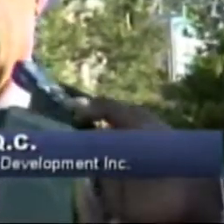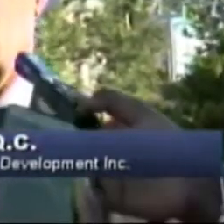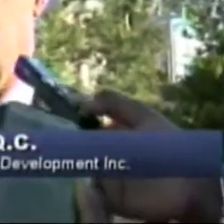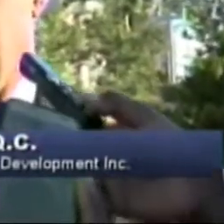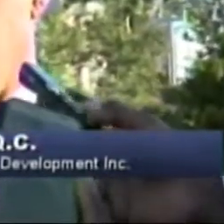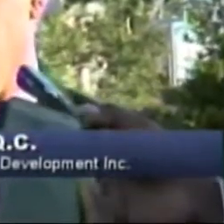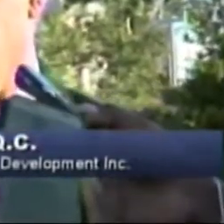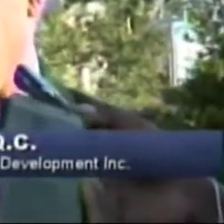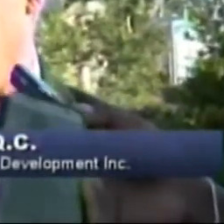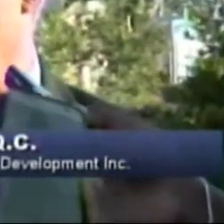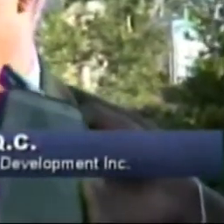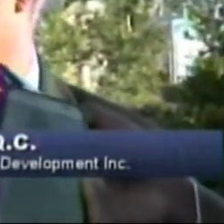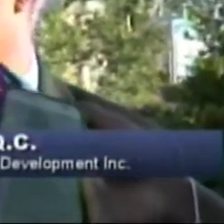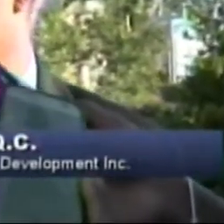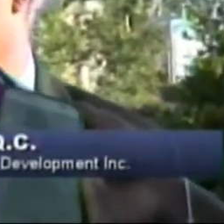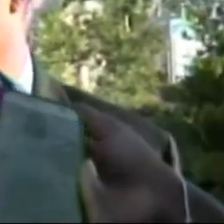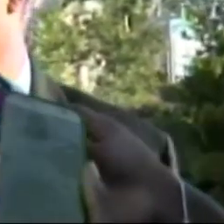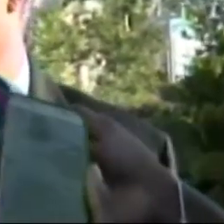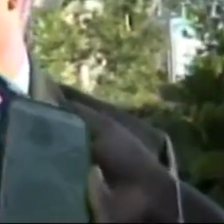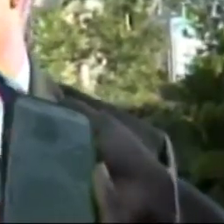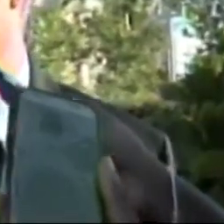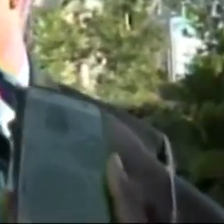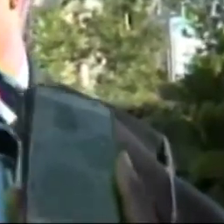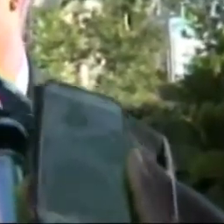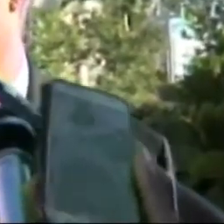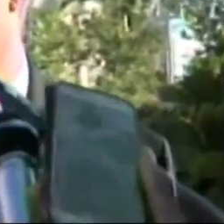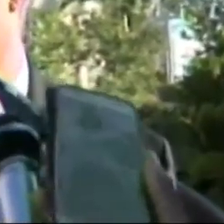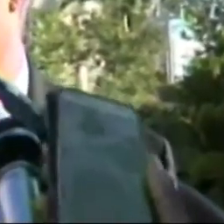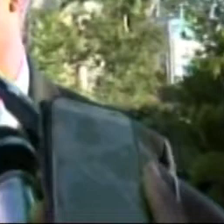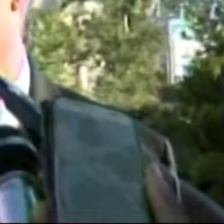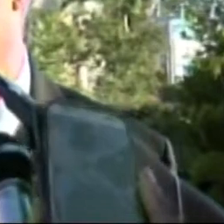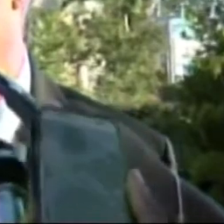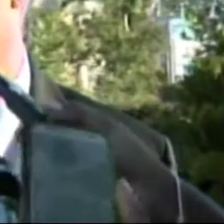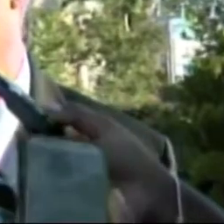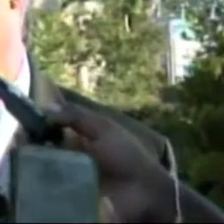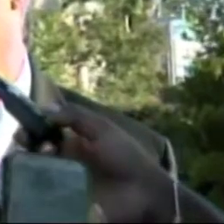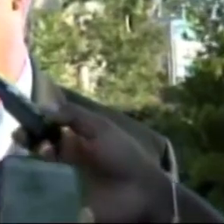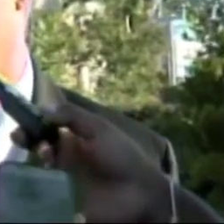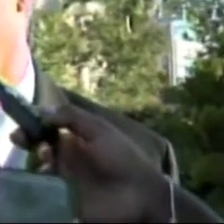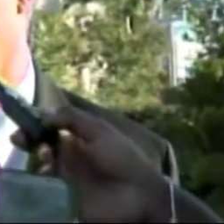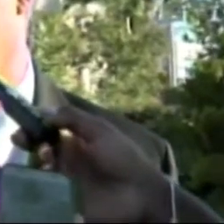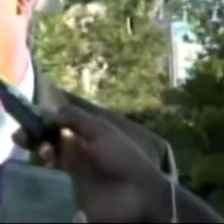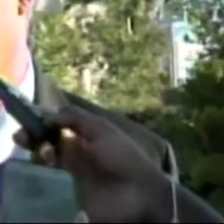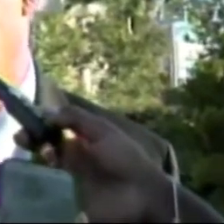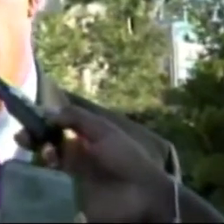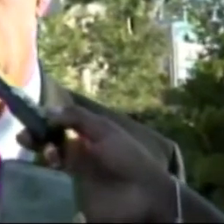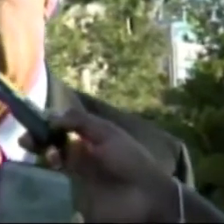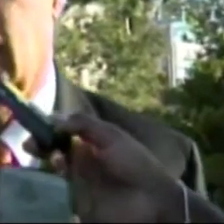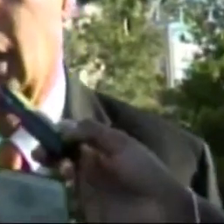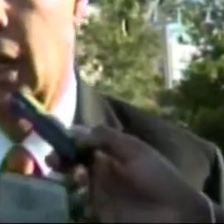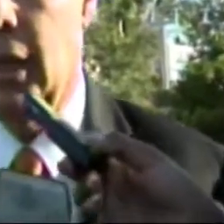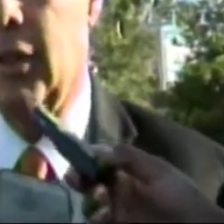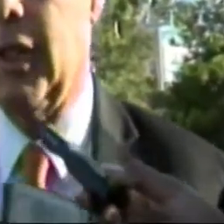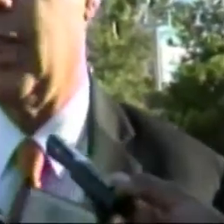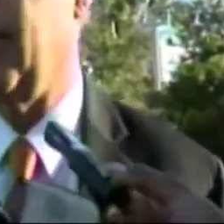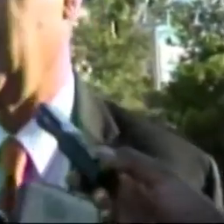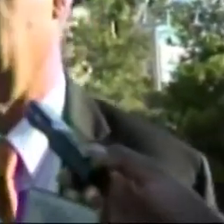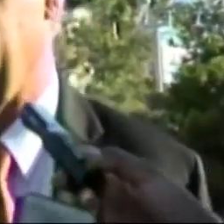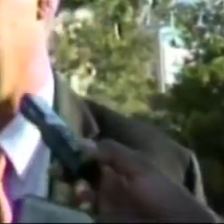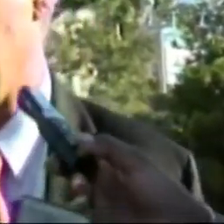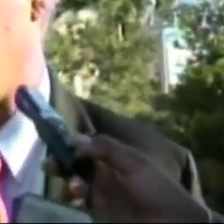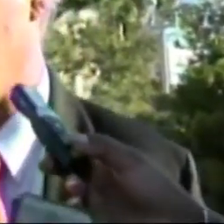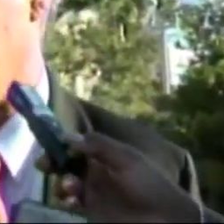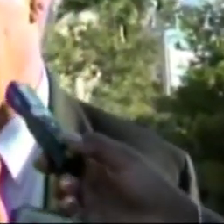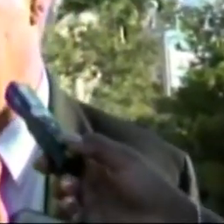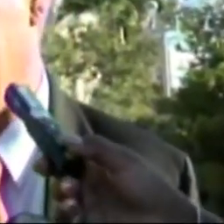and Vision Developments applied for leave to appeal to the Court of Appeal, and it's significant